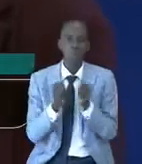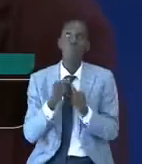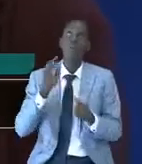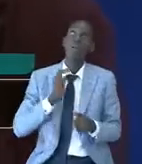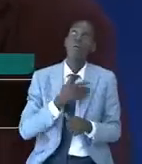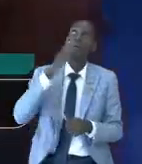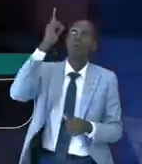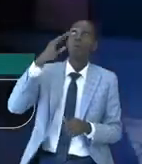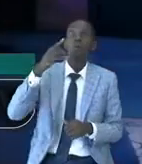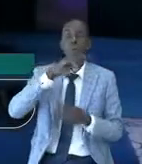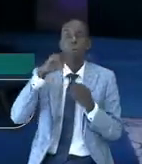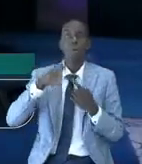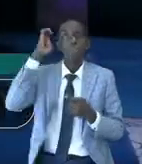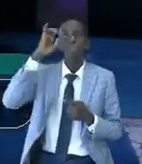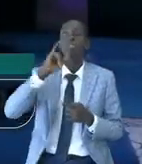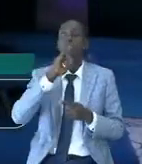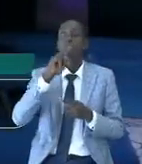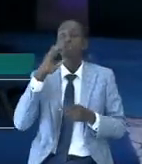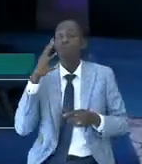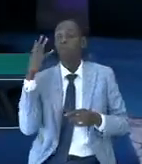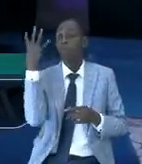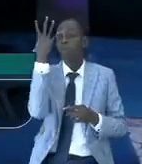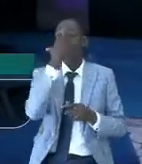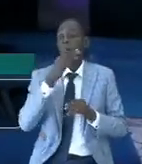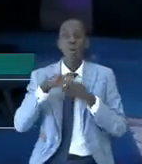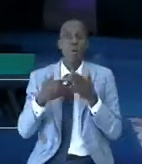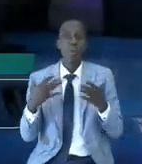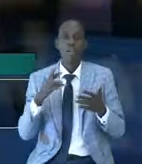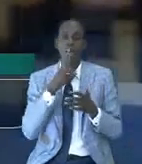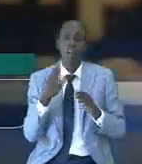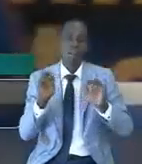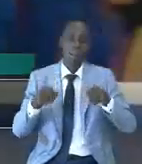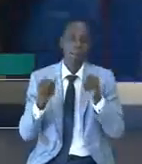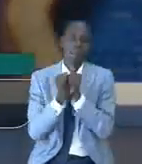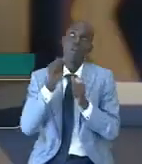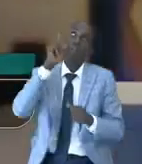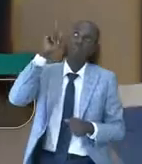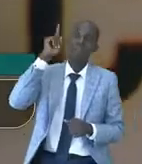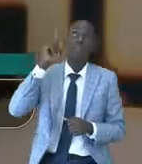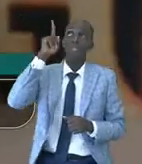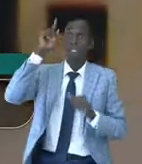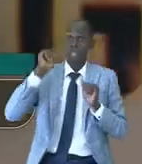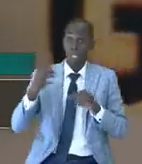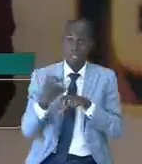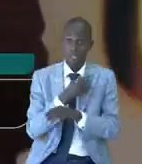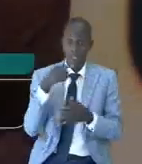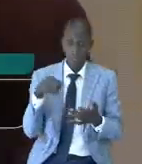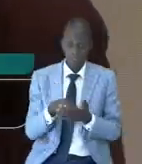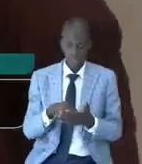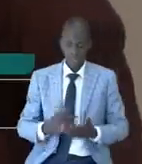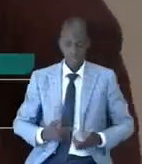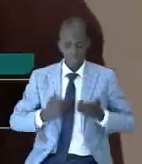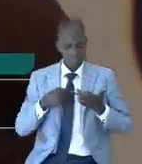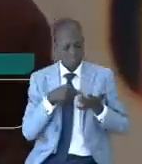so majestic, all things are possible with him. He can take this life. I'm talking about you. He